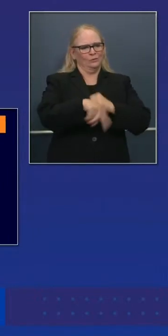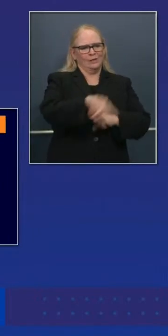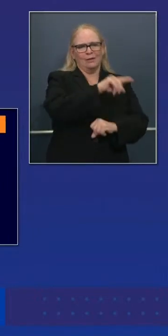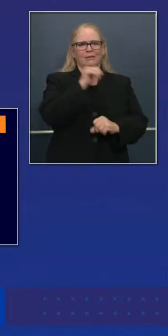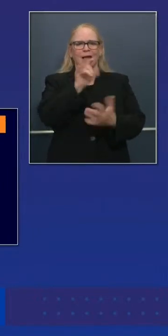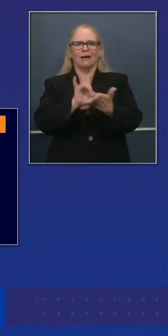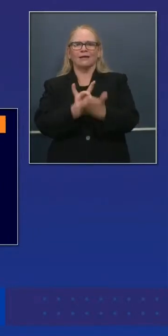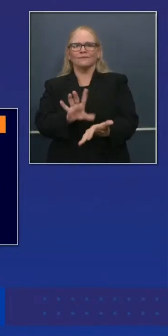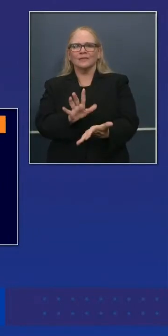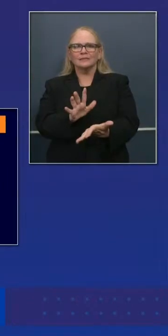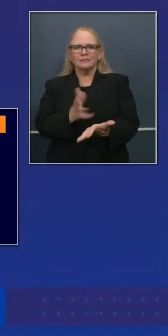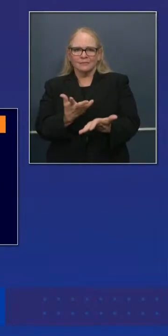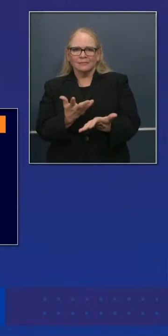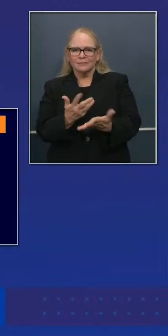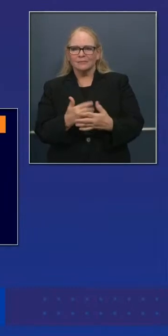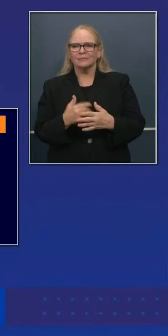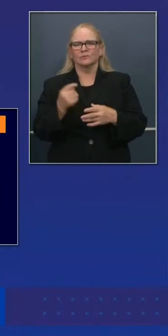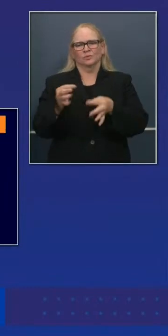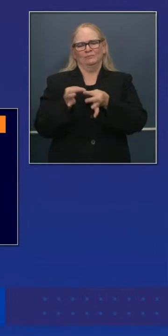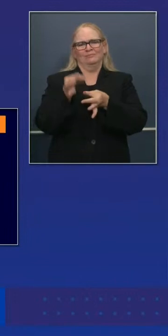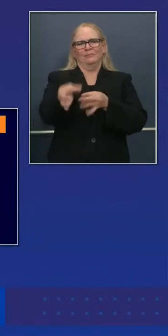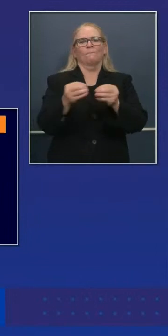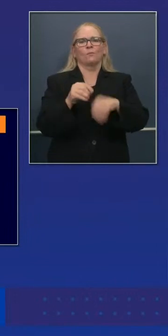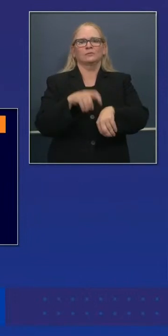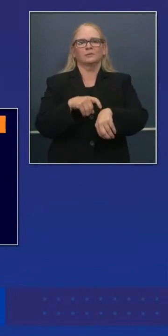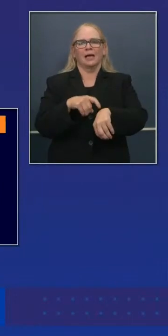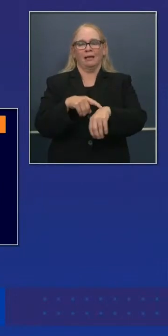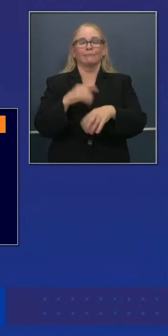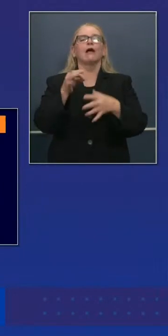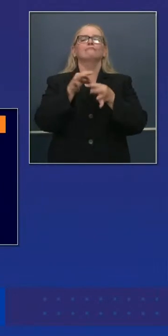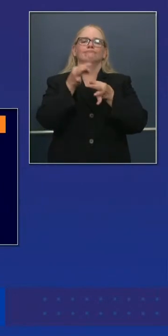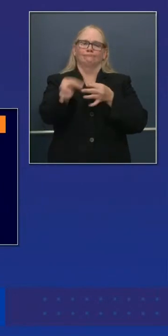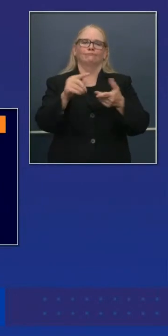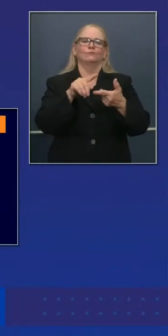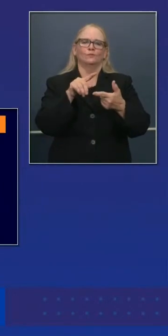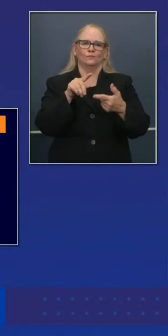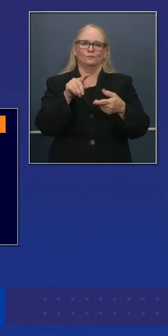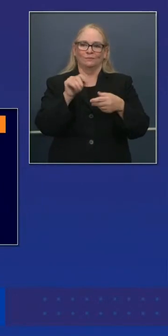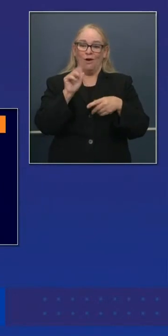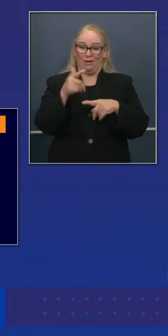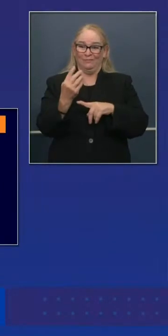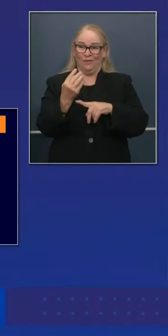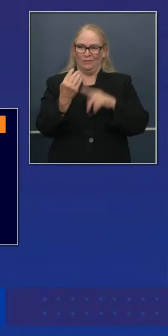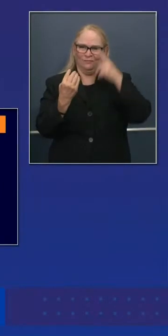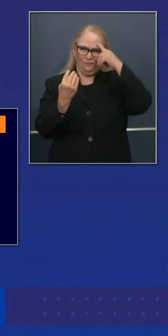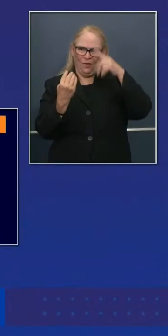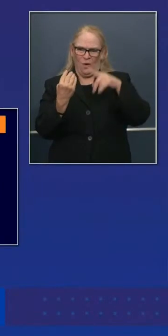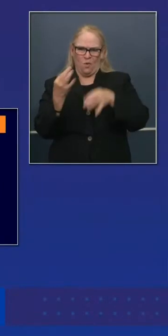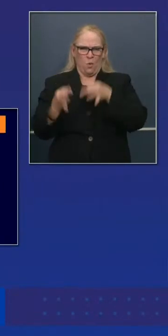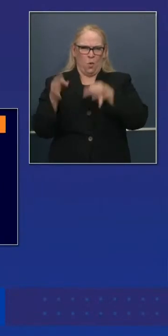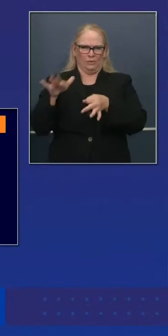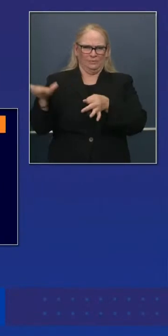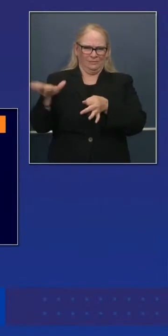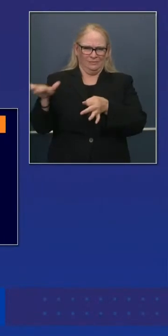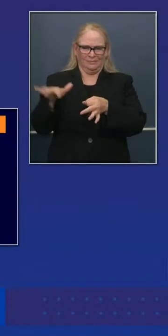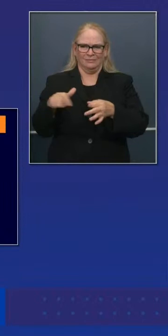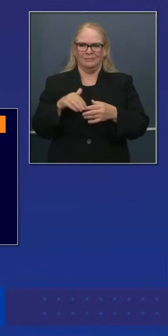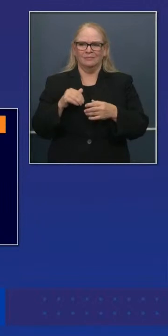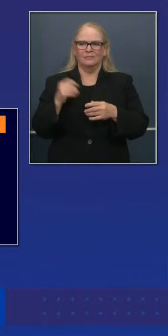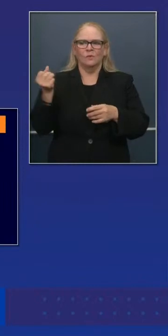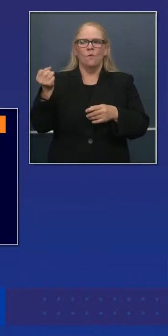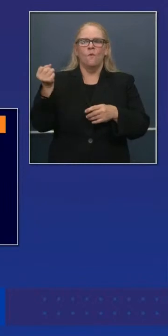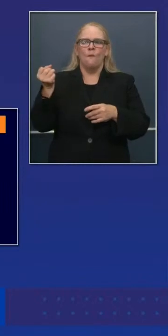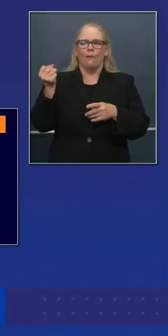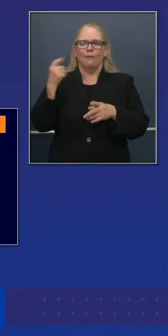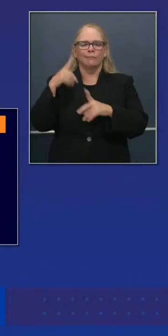into the later part of this month, their adopted rule on halting evictions, giving us a little bit more time. And so wanted to be